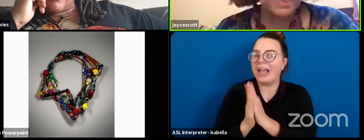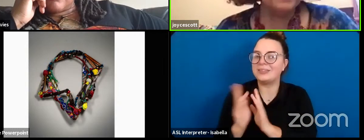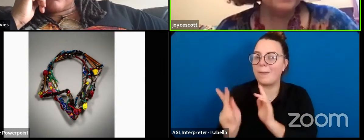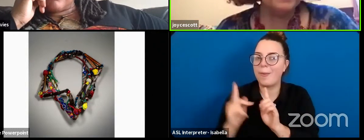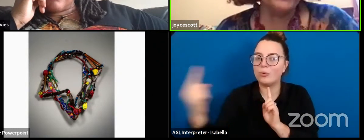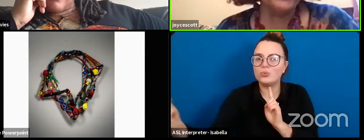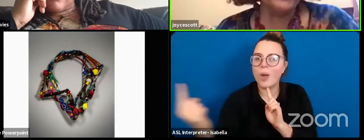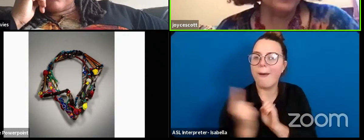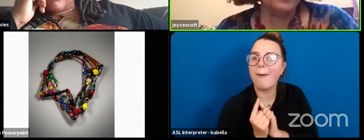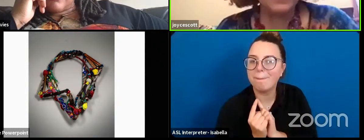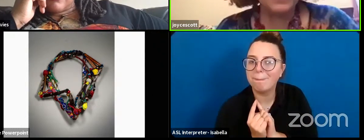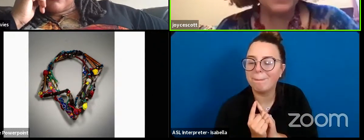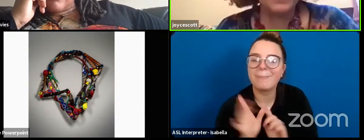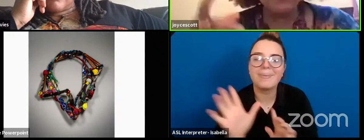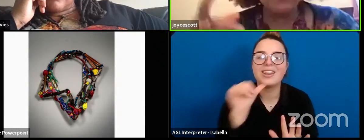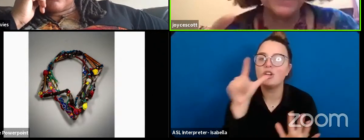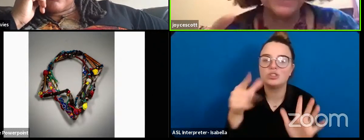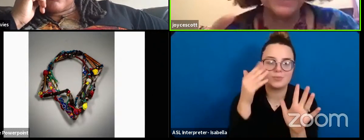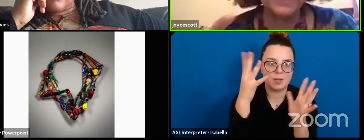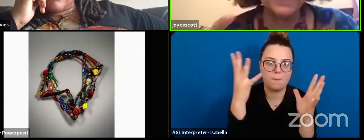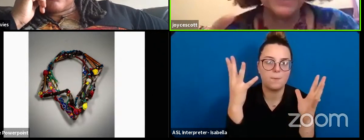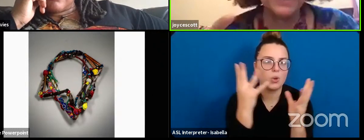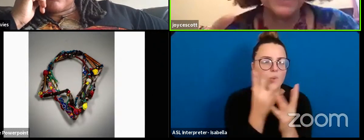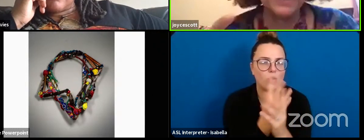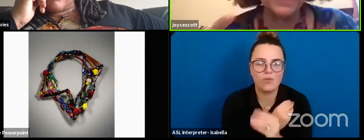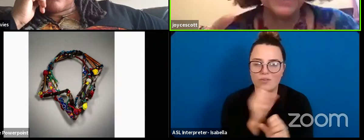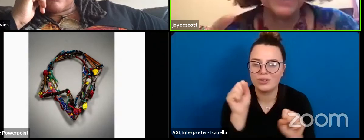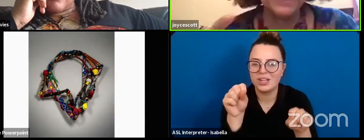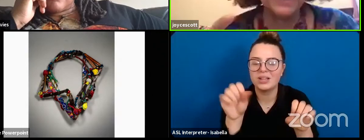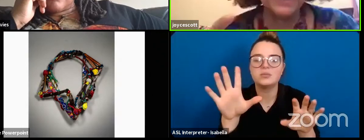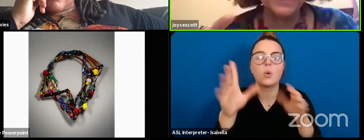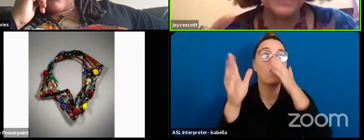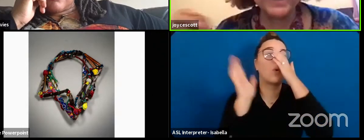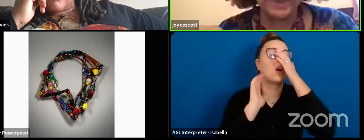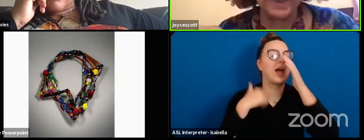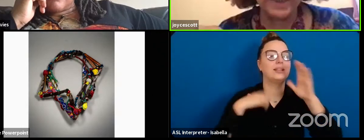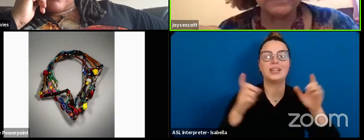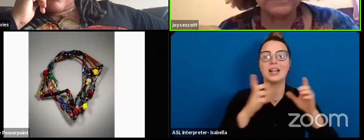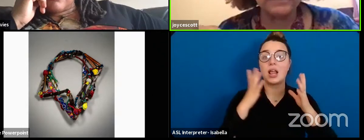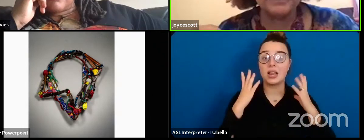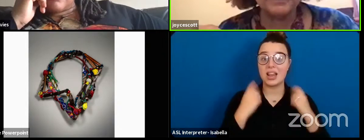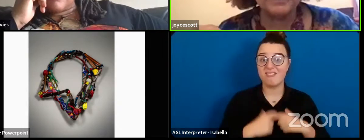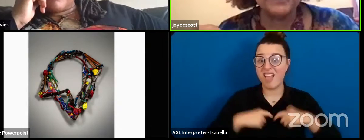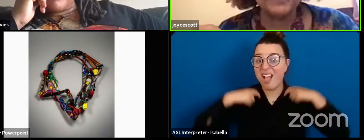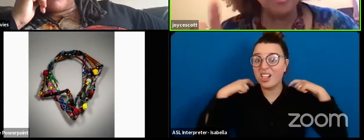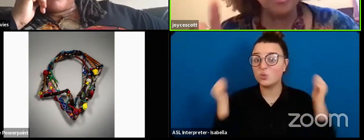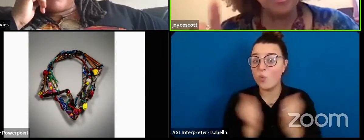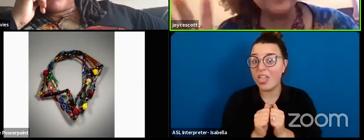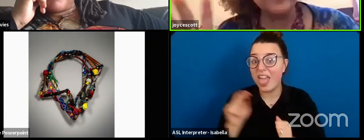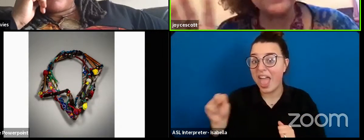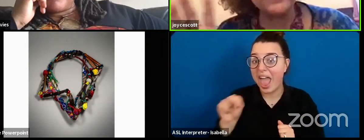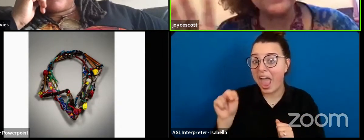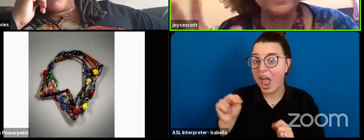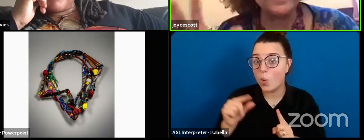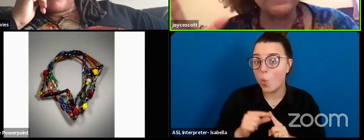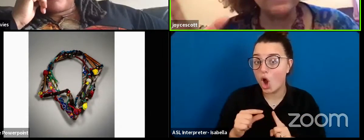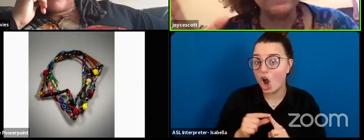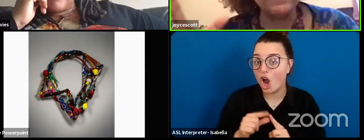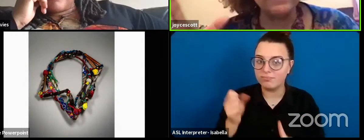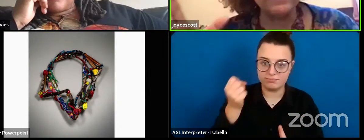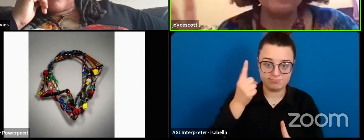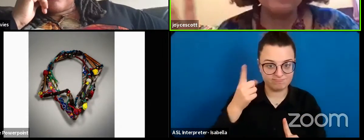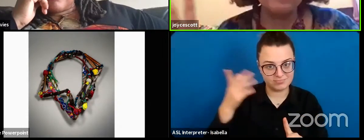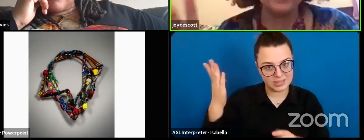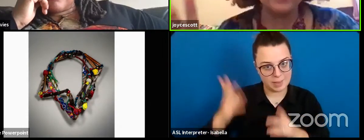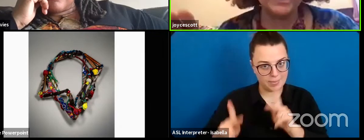only because it's beautiful, I mean, once I did a necklace with the N-word on it. I've been cautioned not to say the N-word out